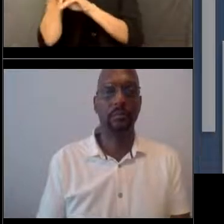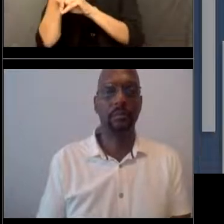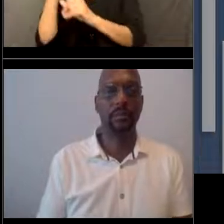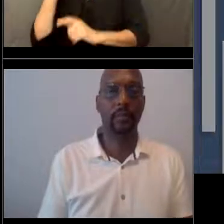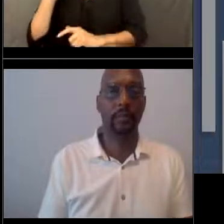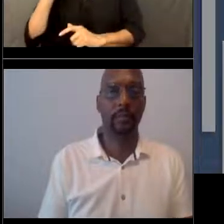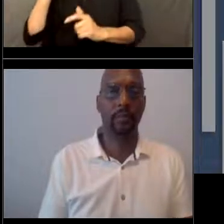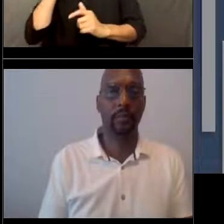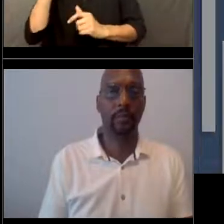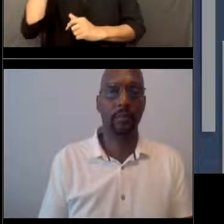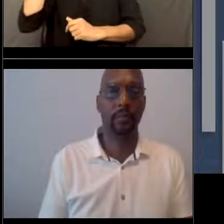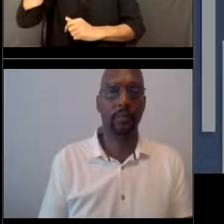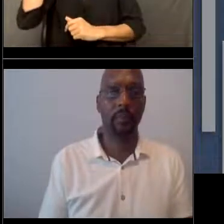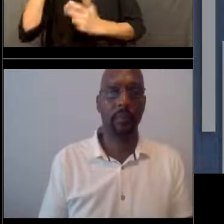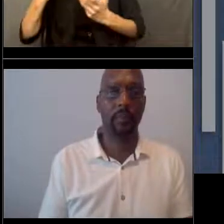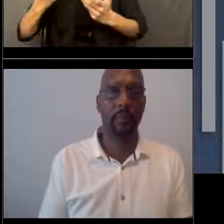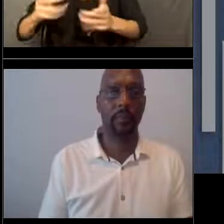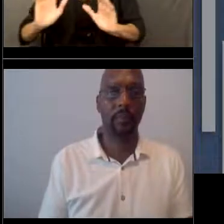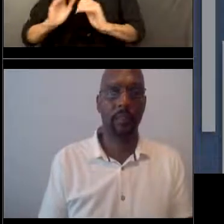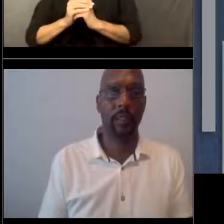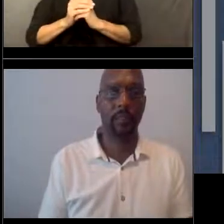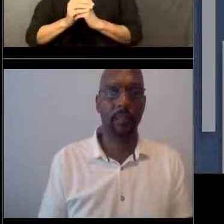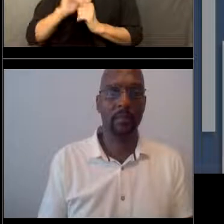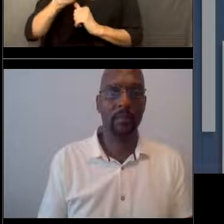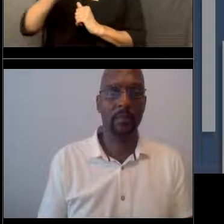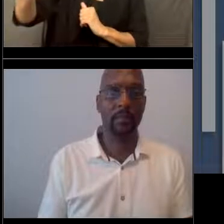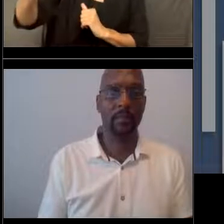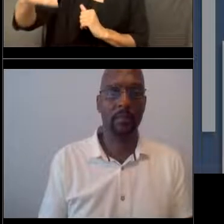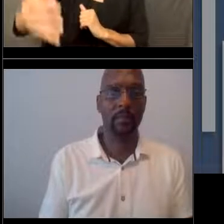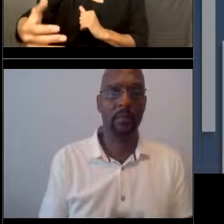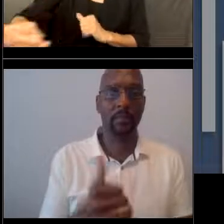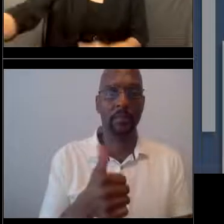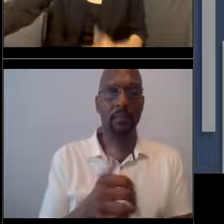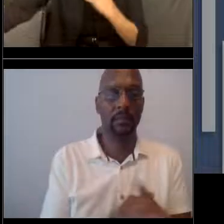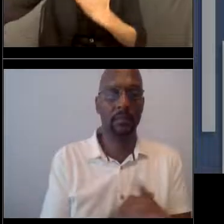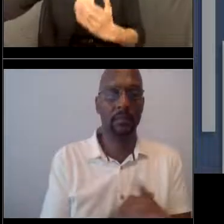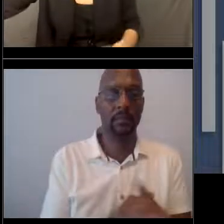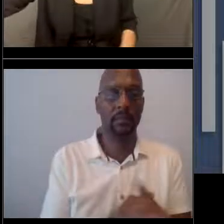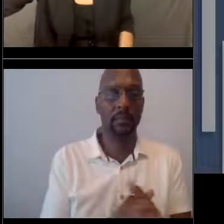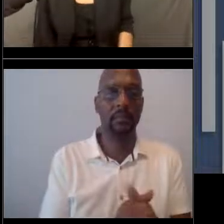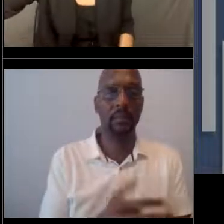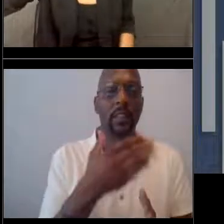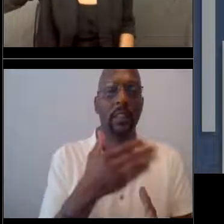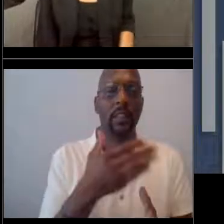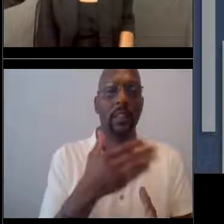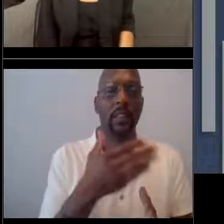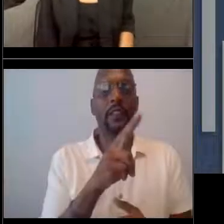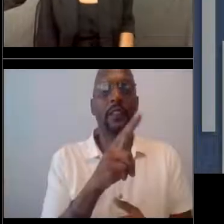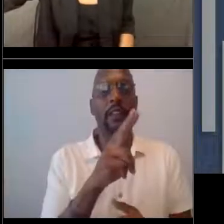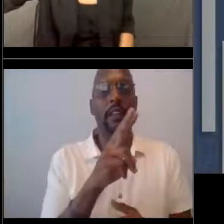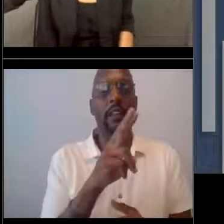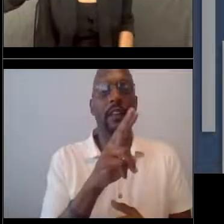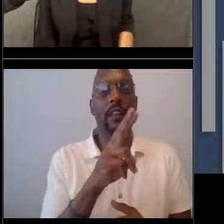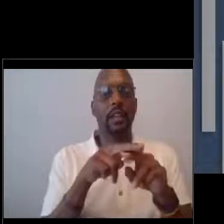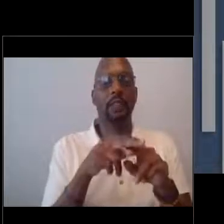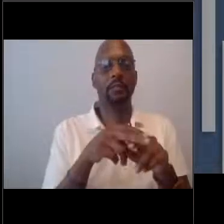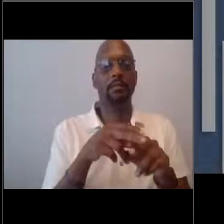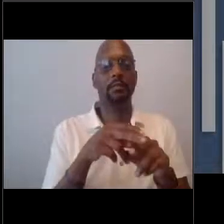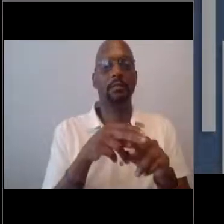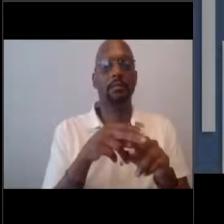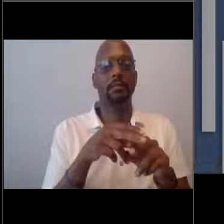already. Thank you. Yes, Vice Chair Gardino. Director Taveras, it's good to